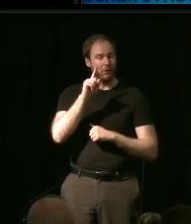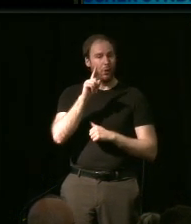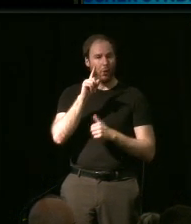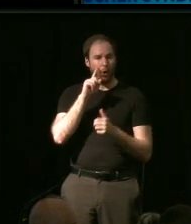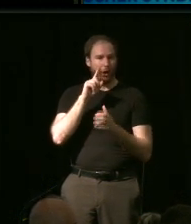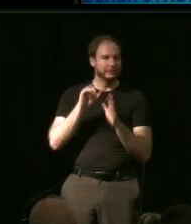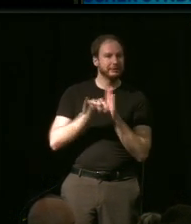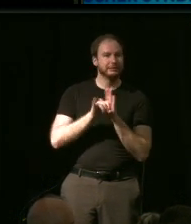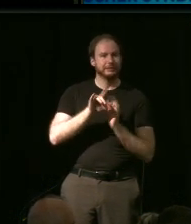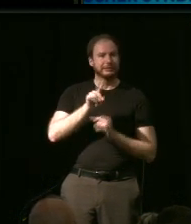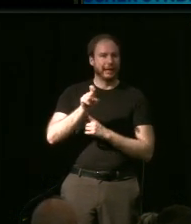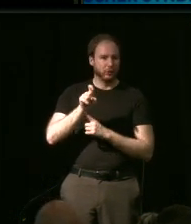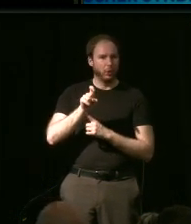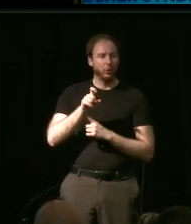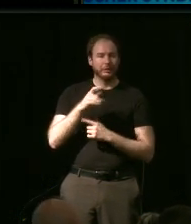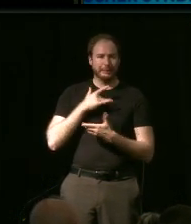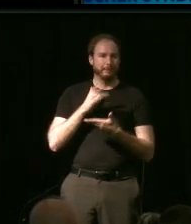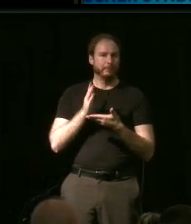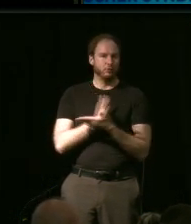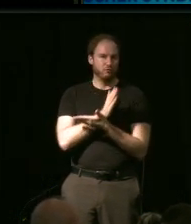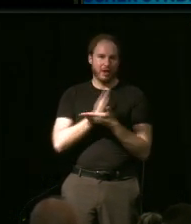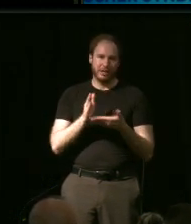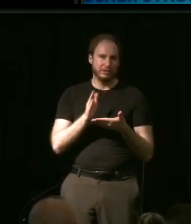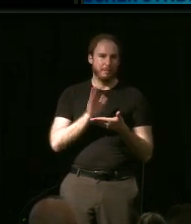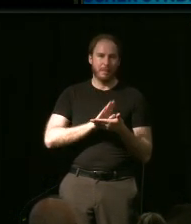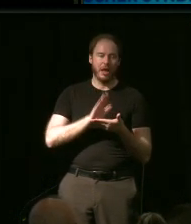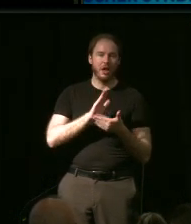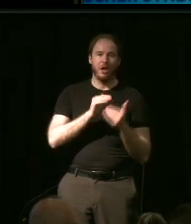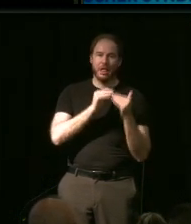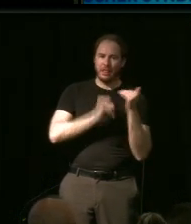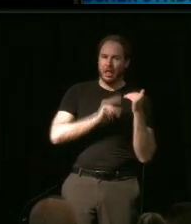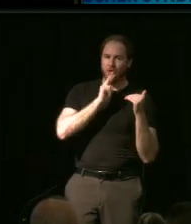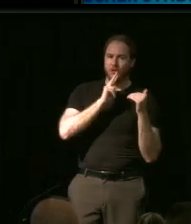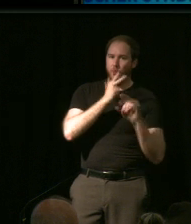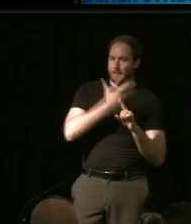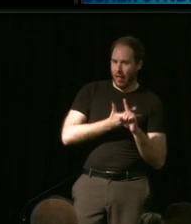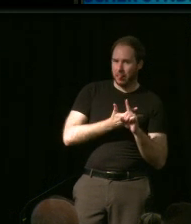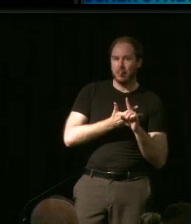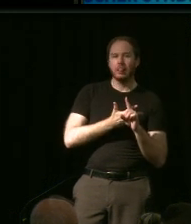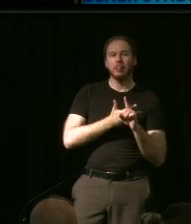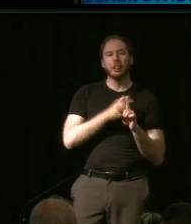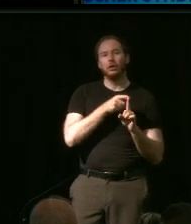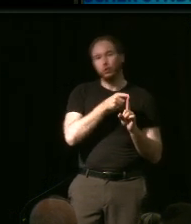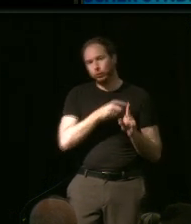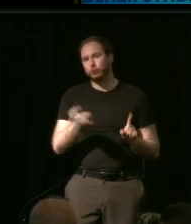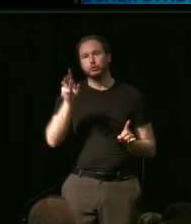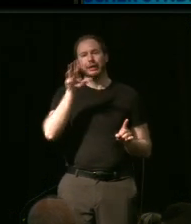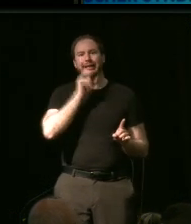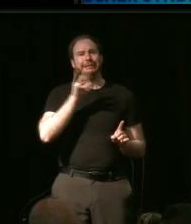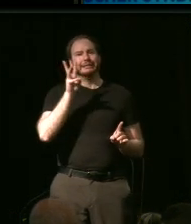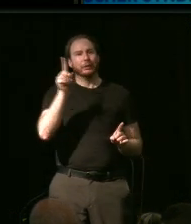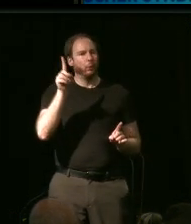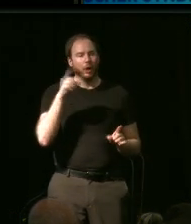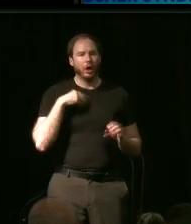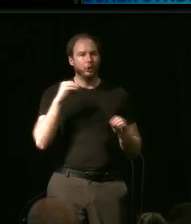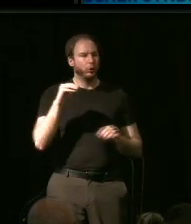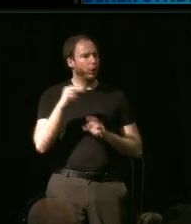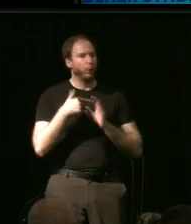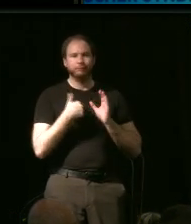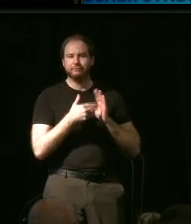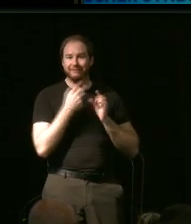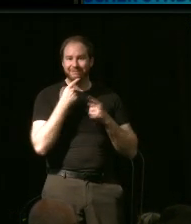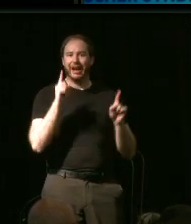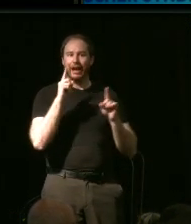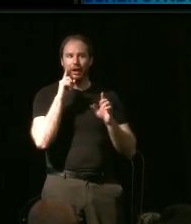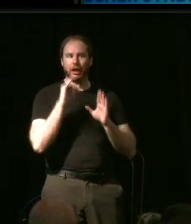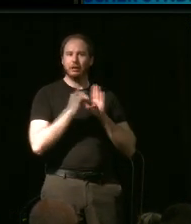diagnosis ranges in this particular community from less than 3 months to 61 years, somebody not getting diagnosed until